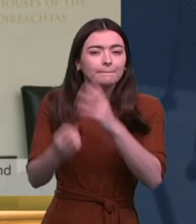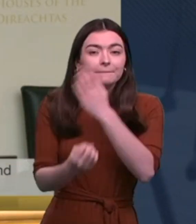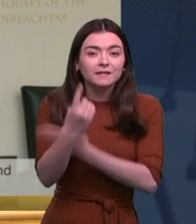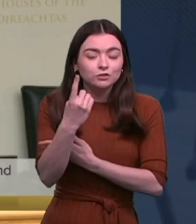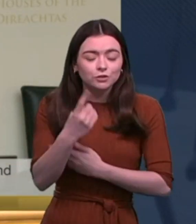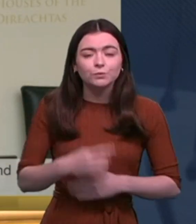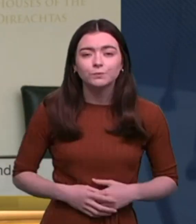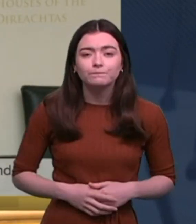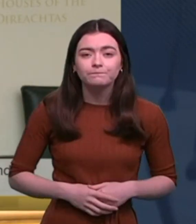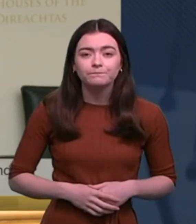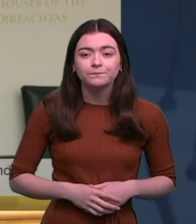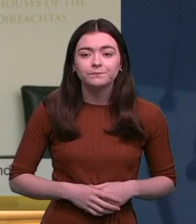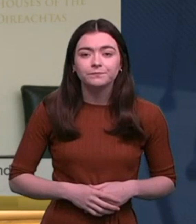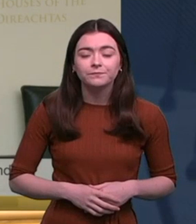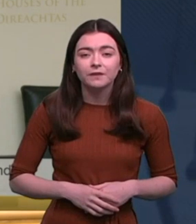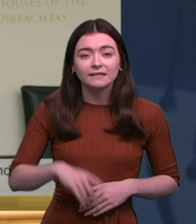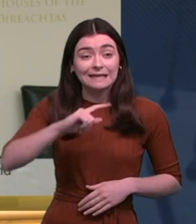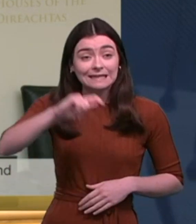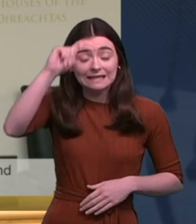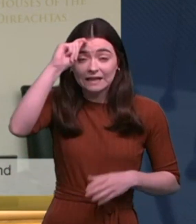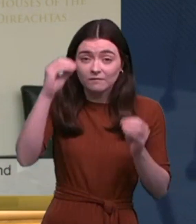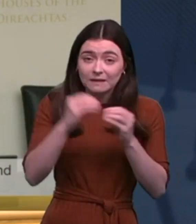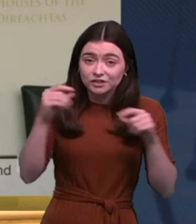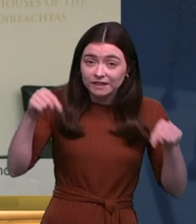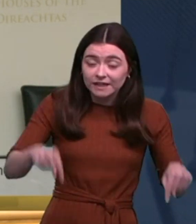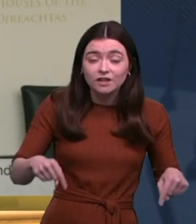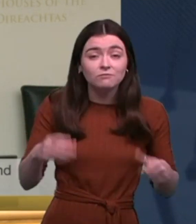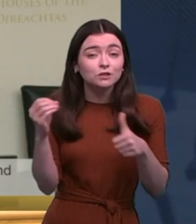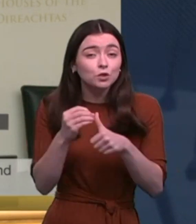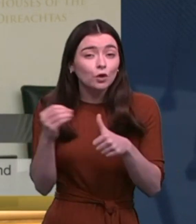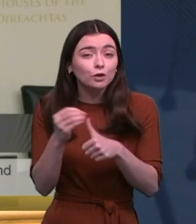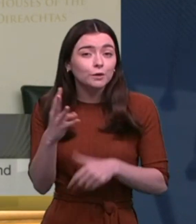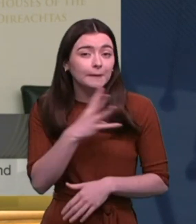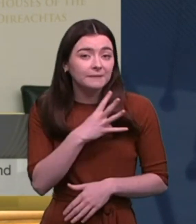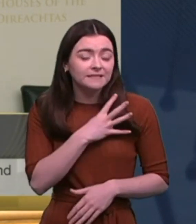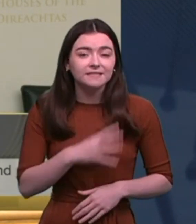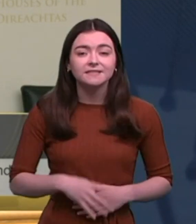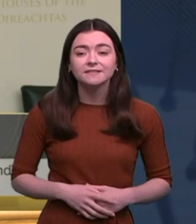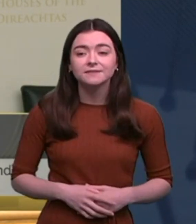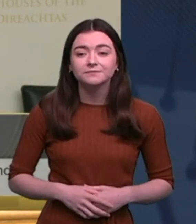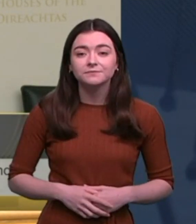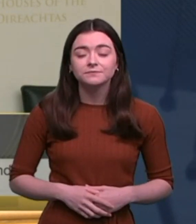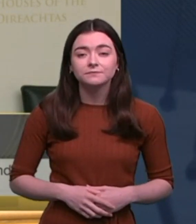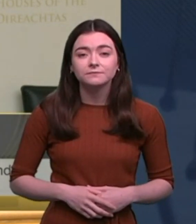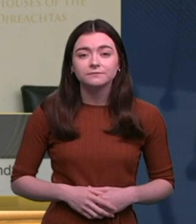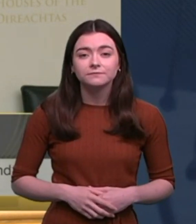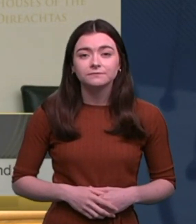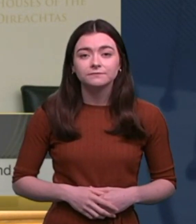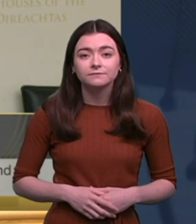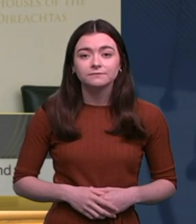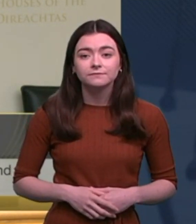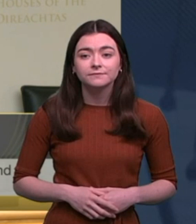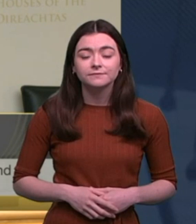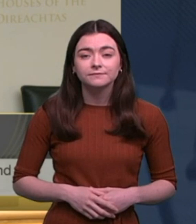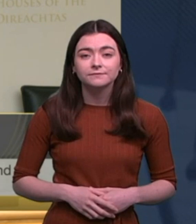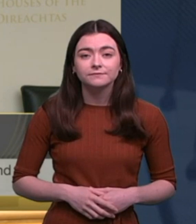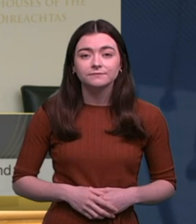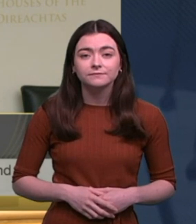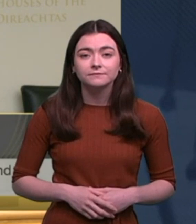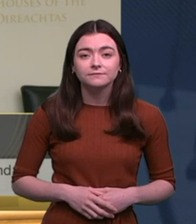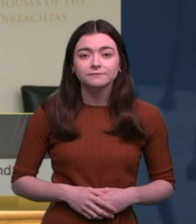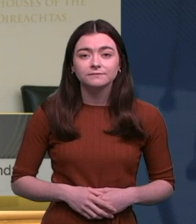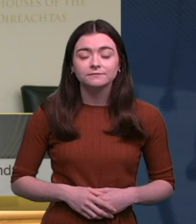And I think I've said it here and at other committees, that we